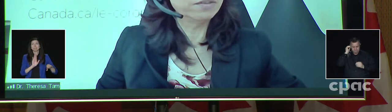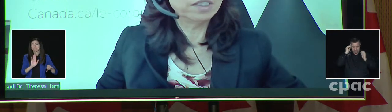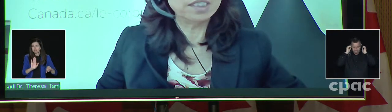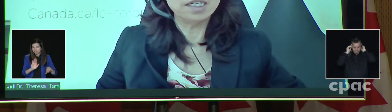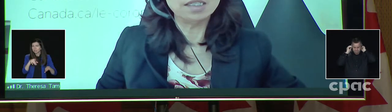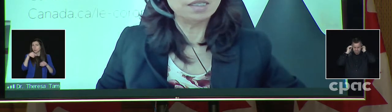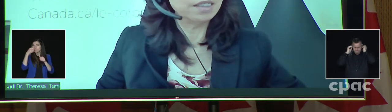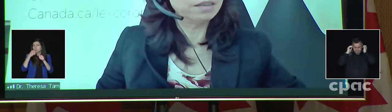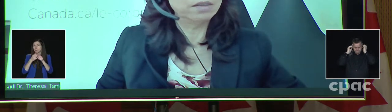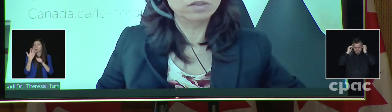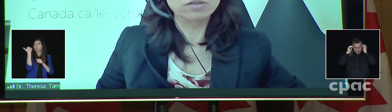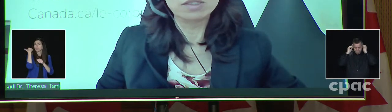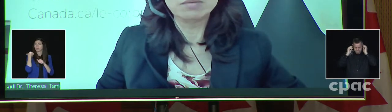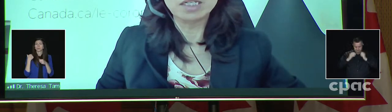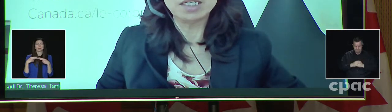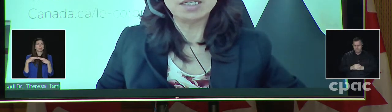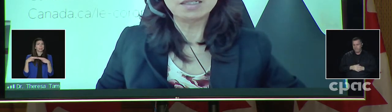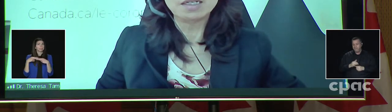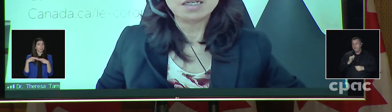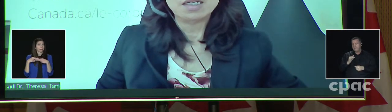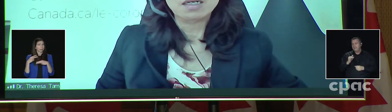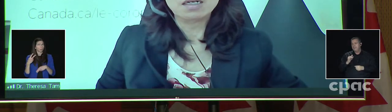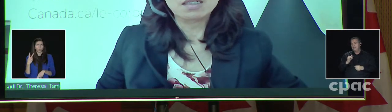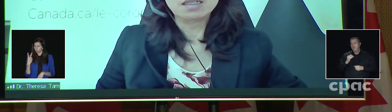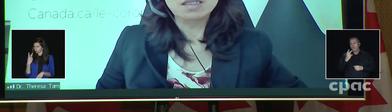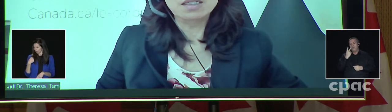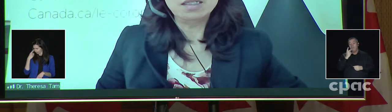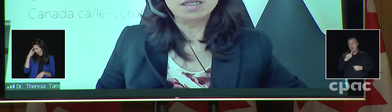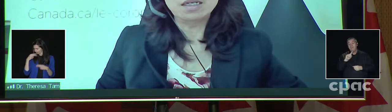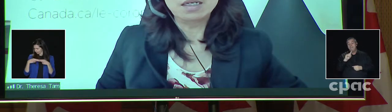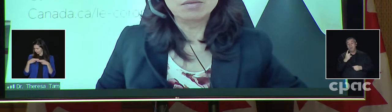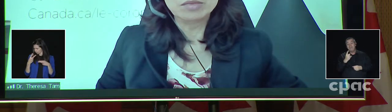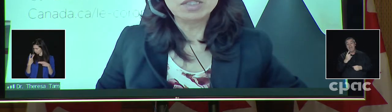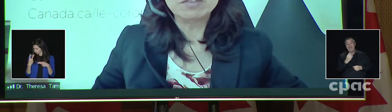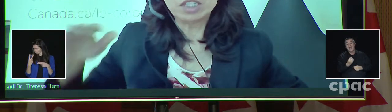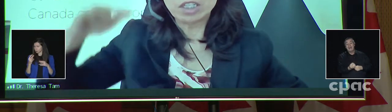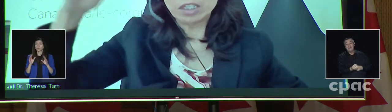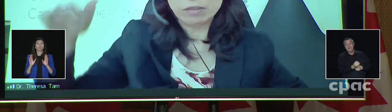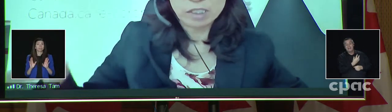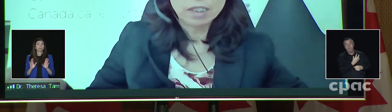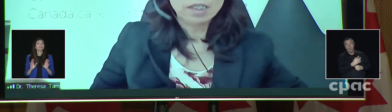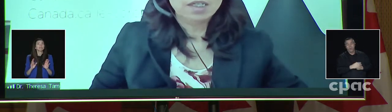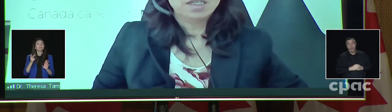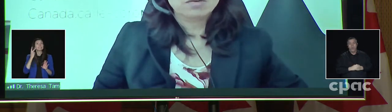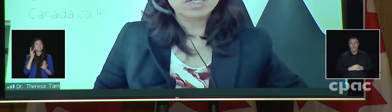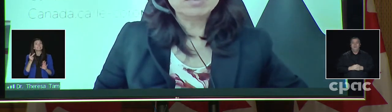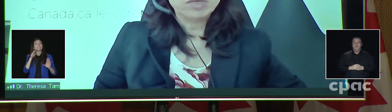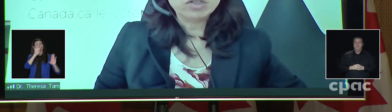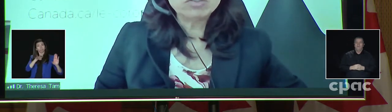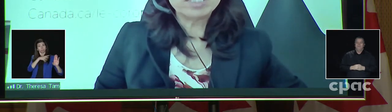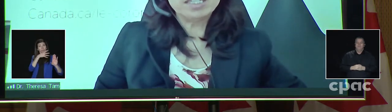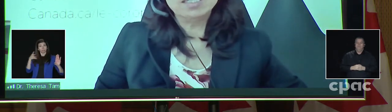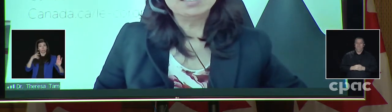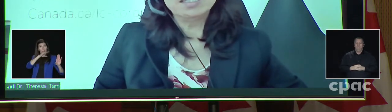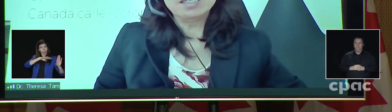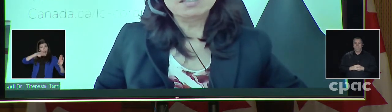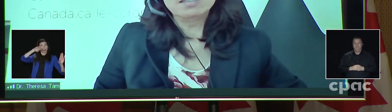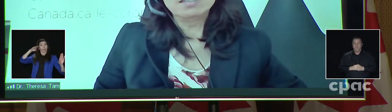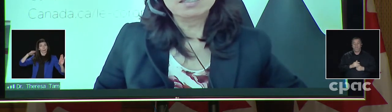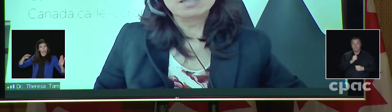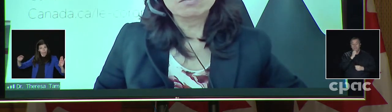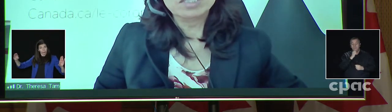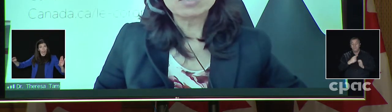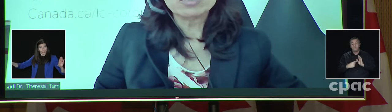of the first slides, slide 2 or something like that, on the different curves, what is most striking